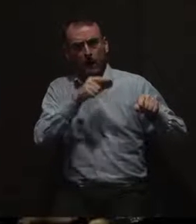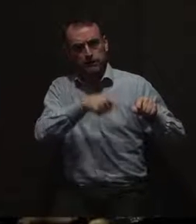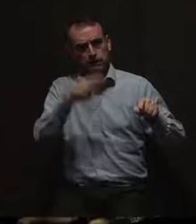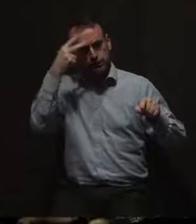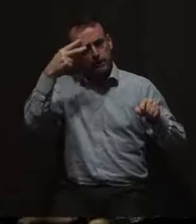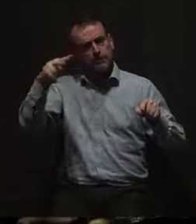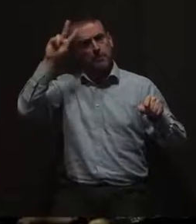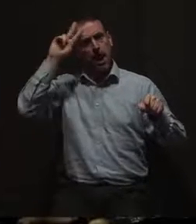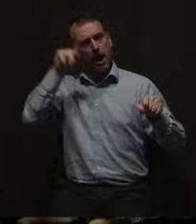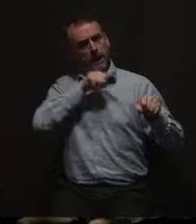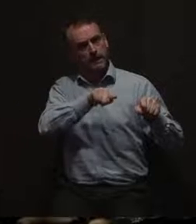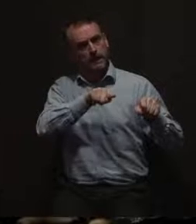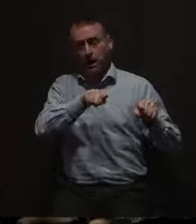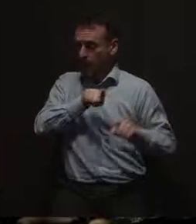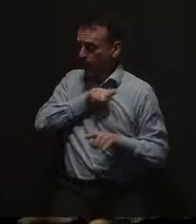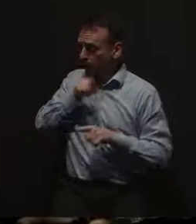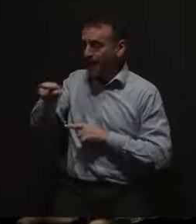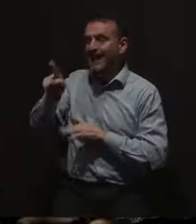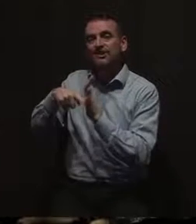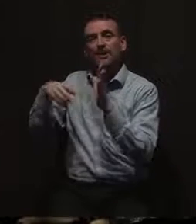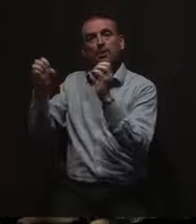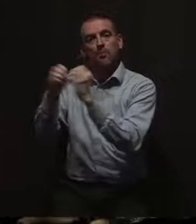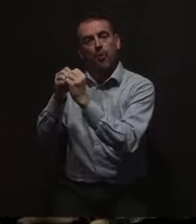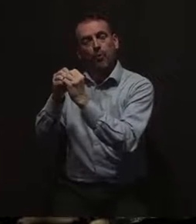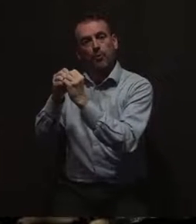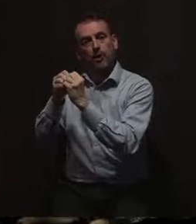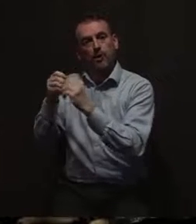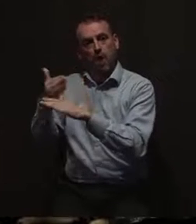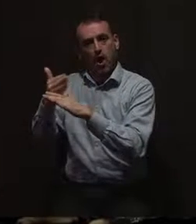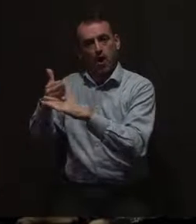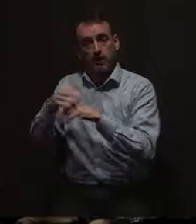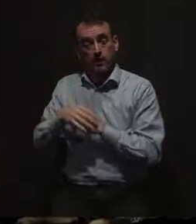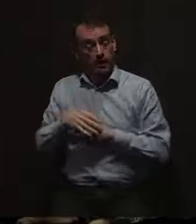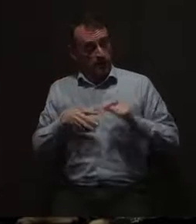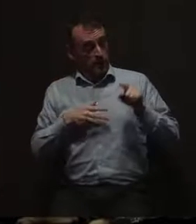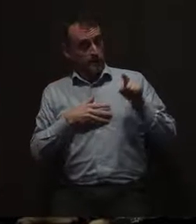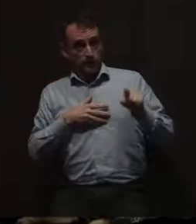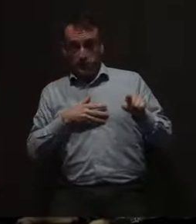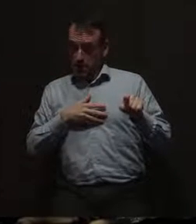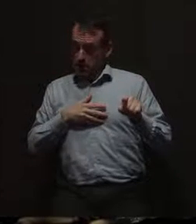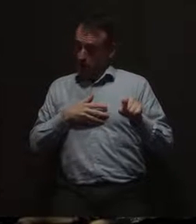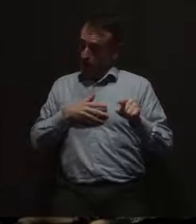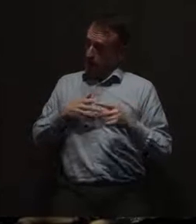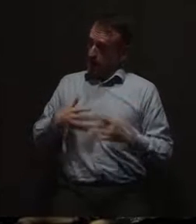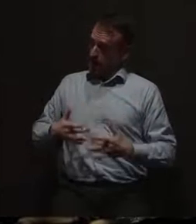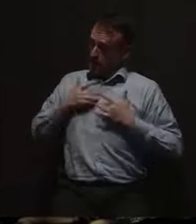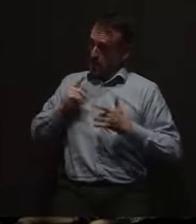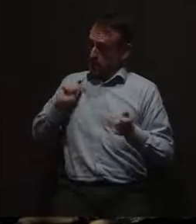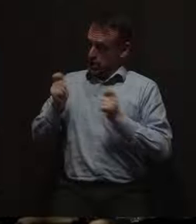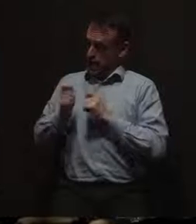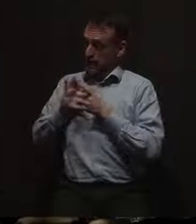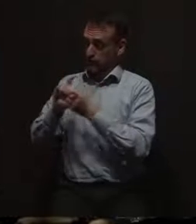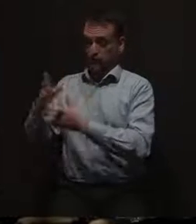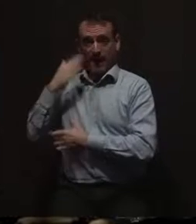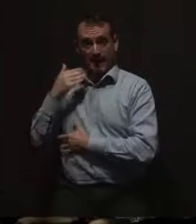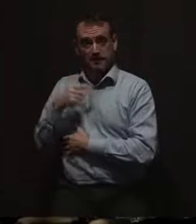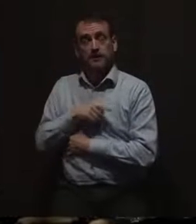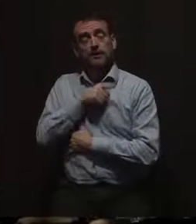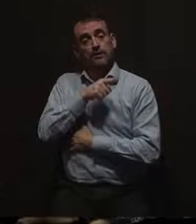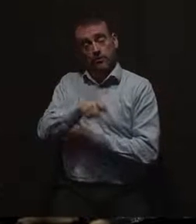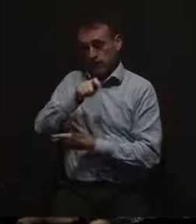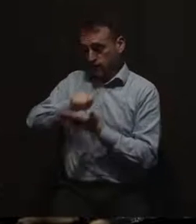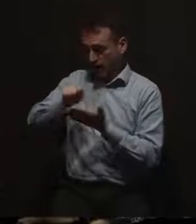change her mind about race, but she can't change her mind about love. So she writes him, only in one point she